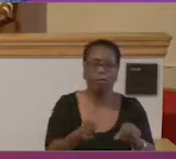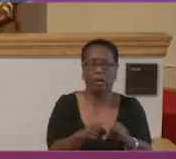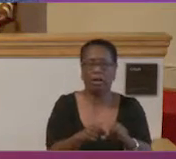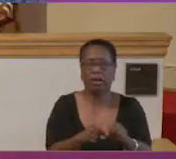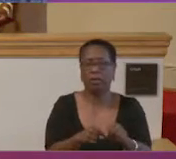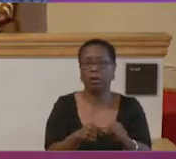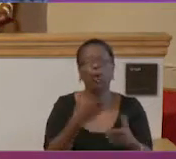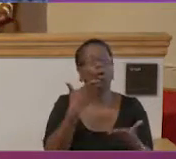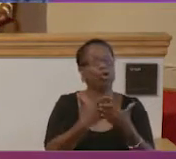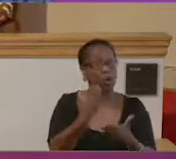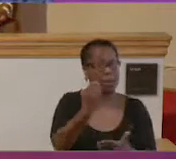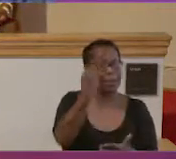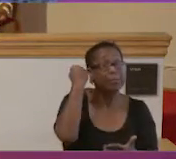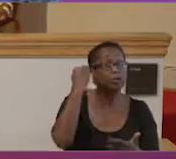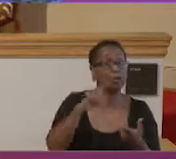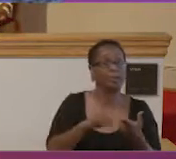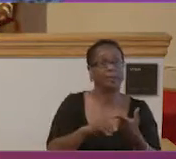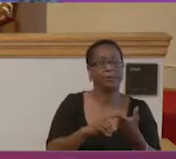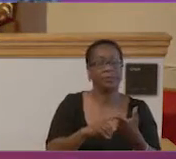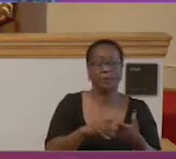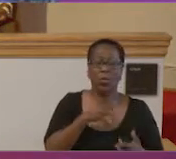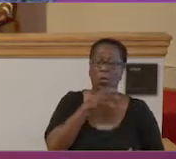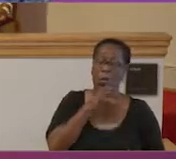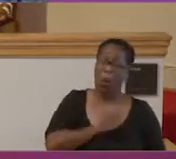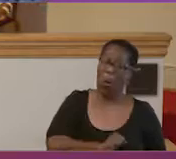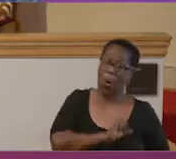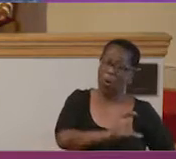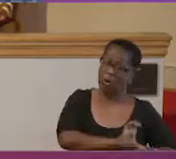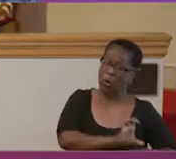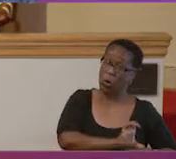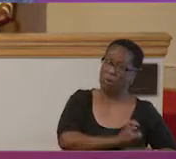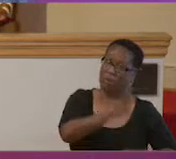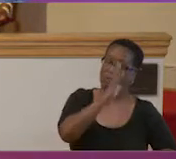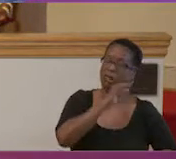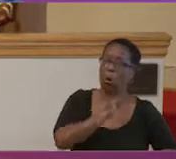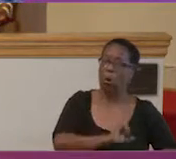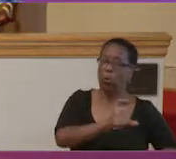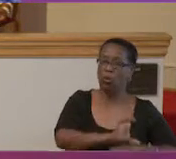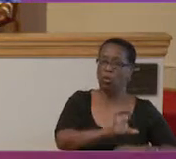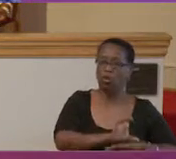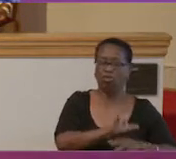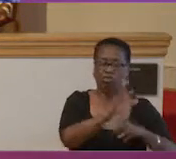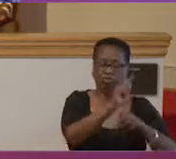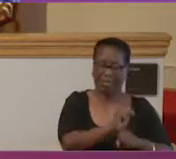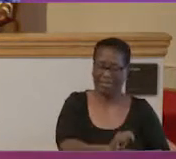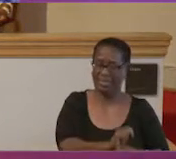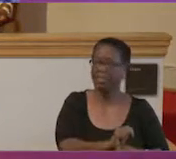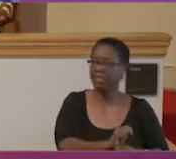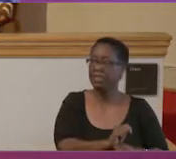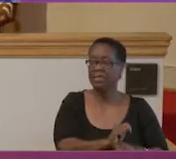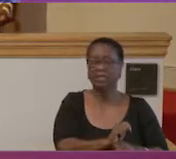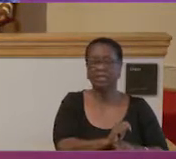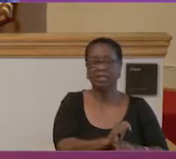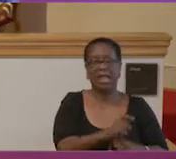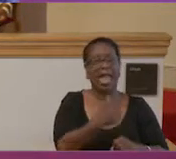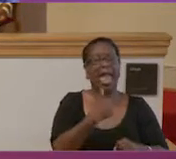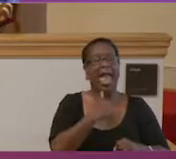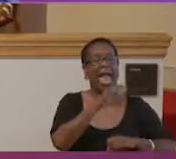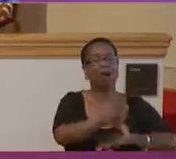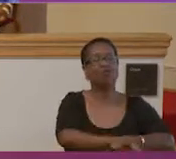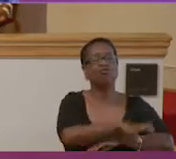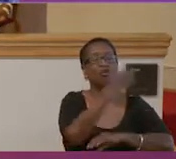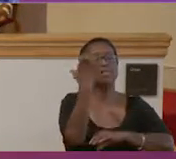good memories when the old church, all of the churches traditionally had a Christmas